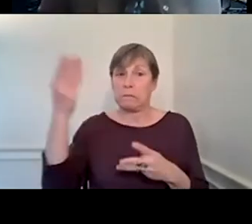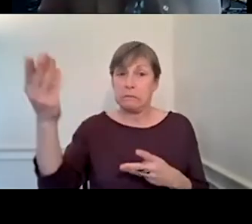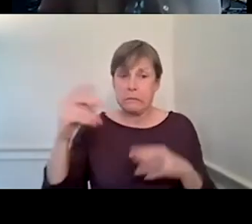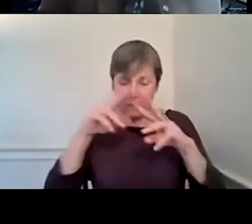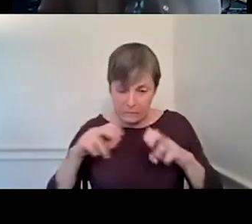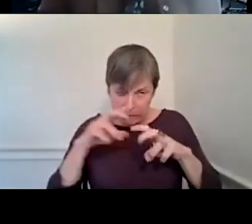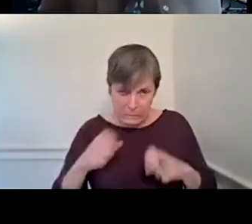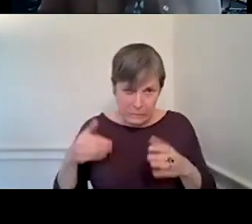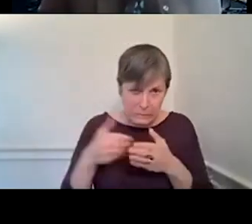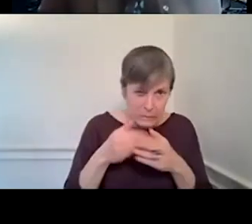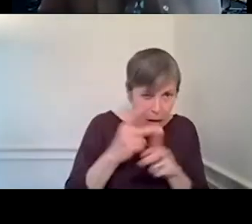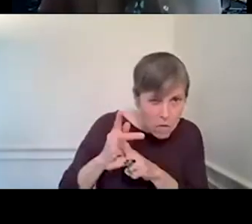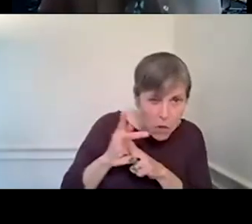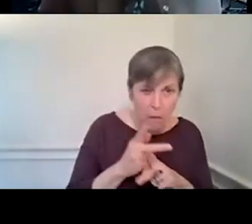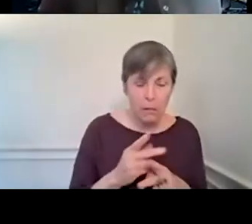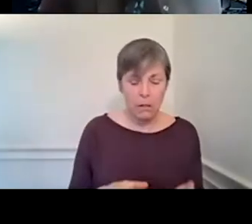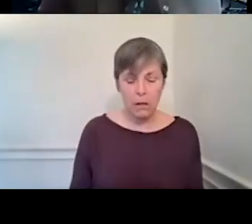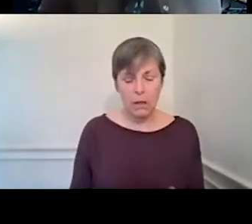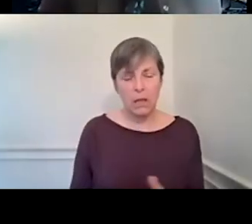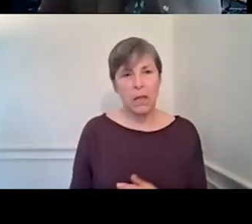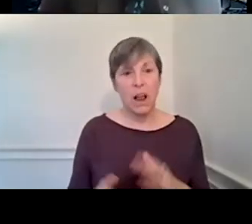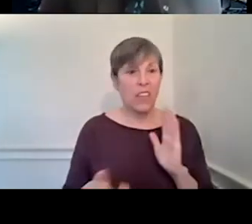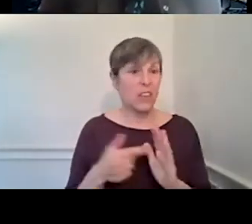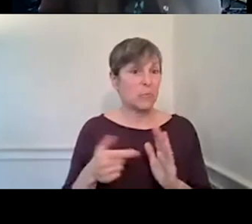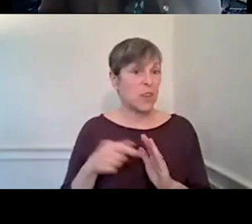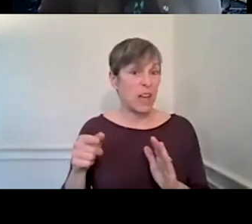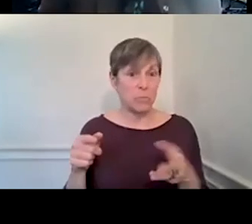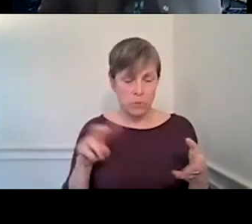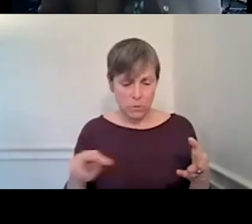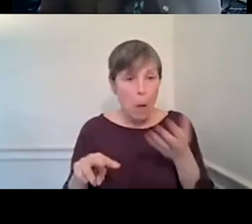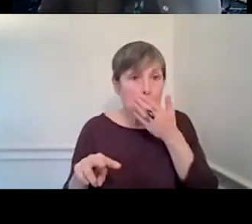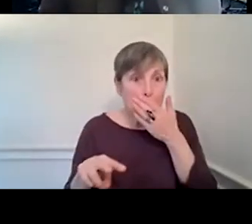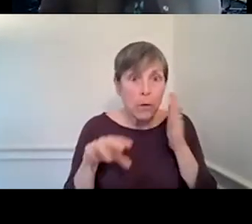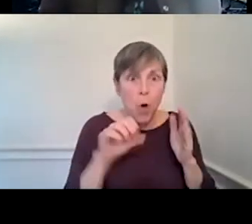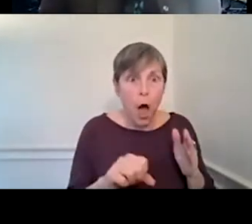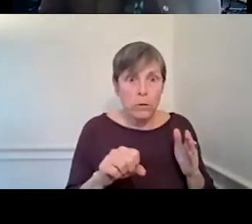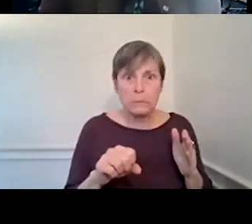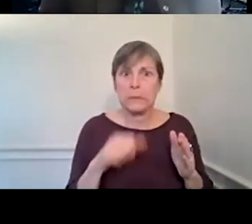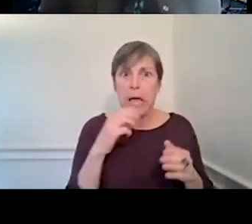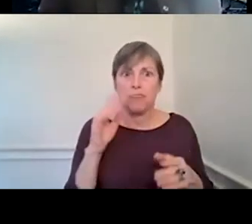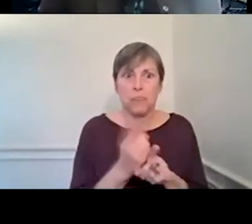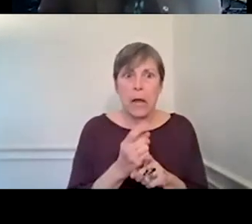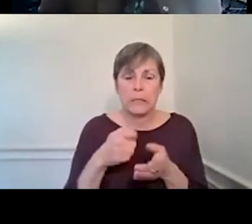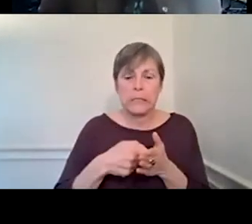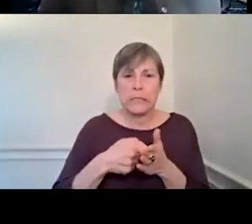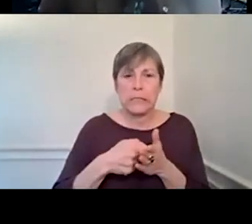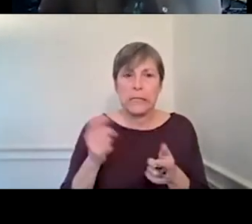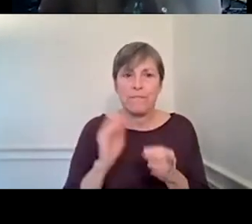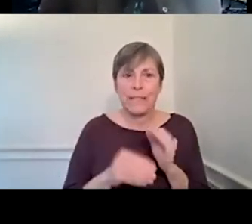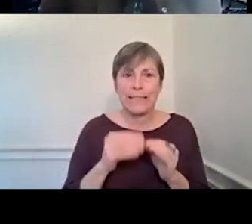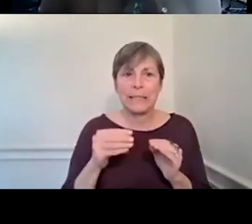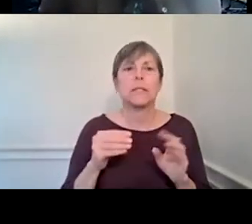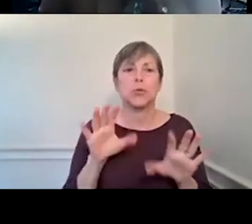or something that just doesn't look right, and do it before you turn it in.